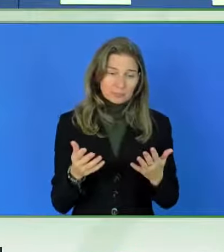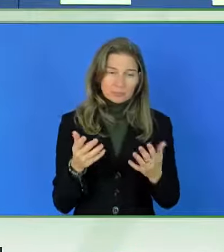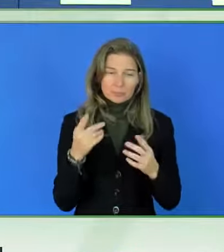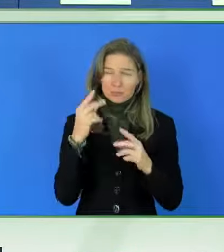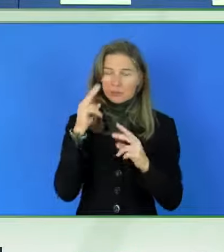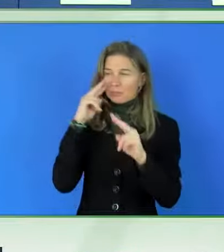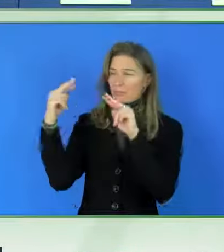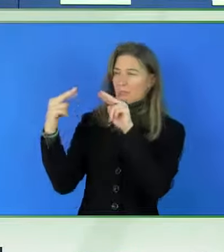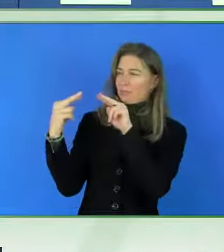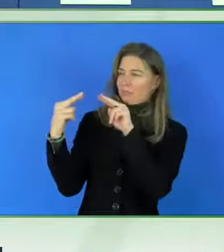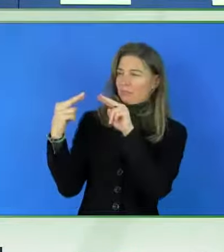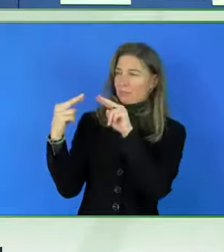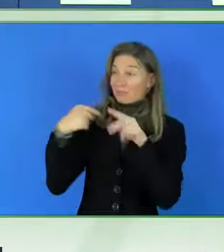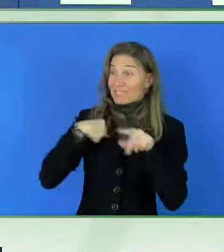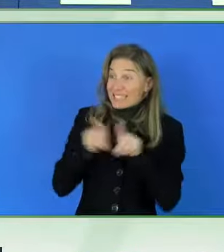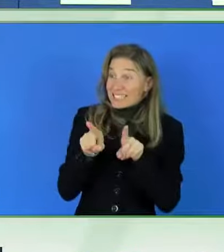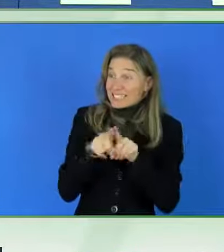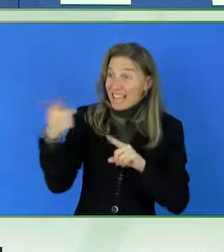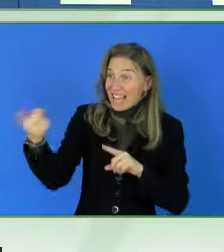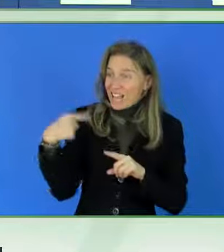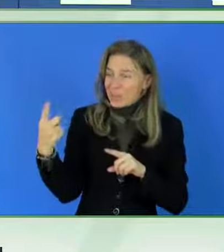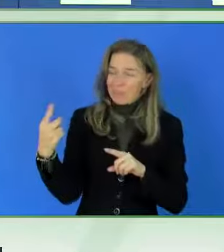them.